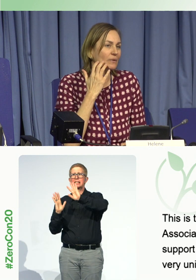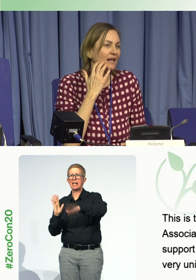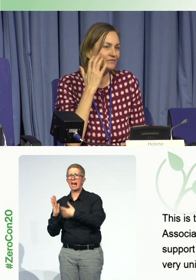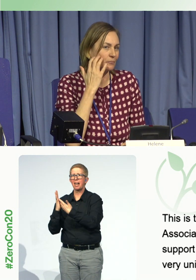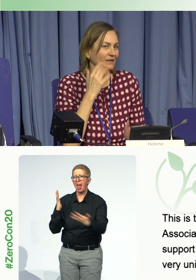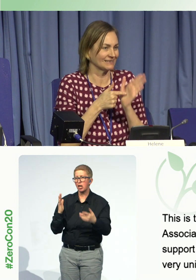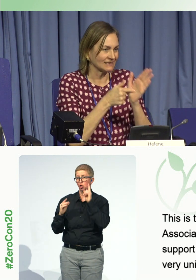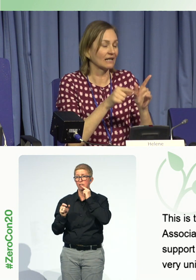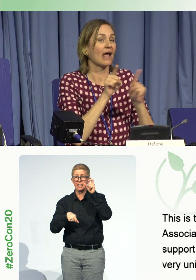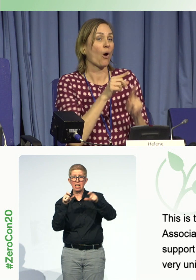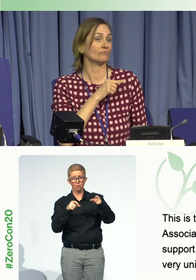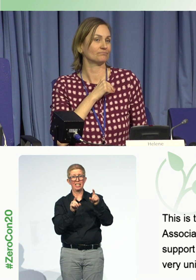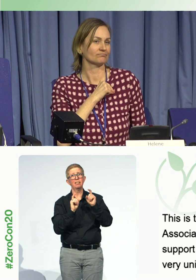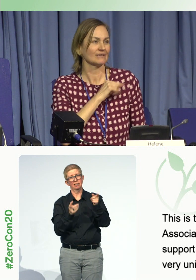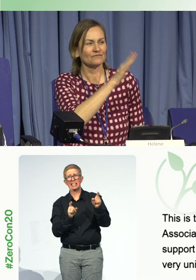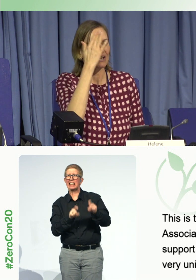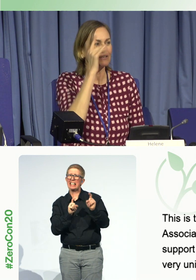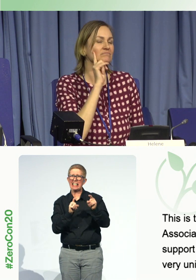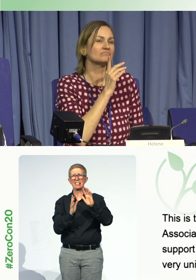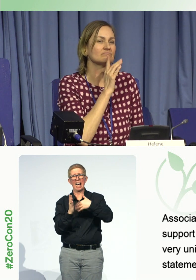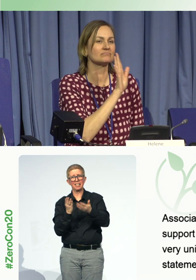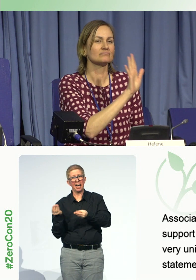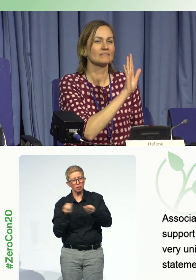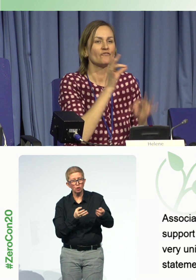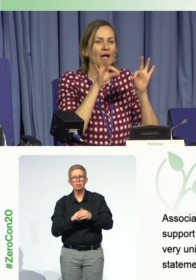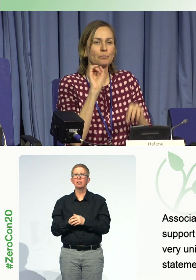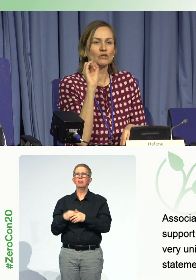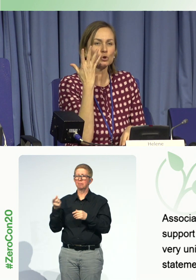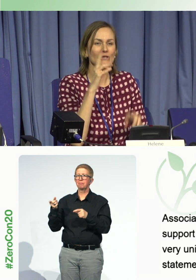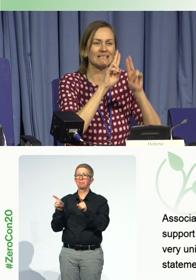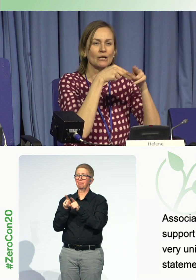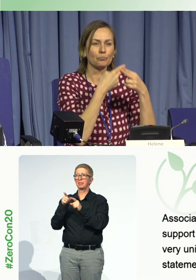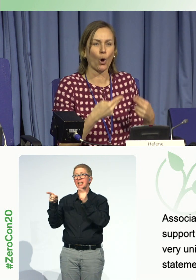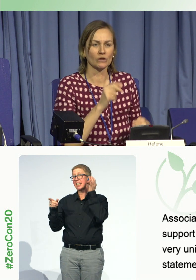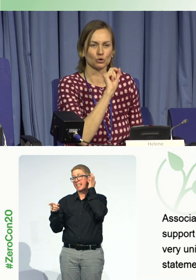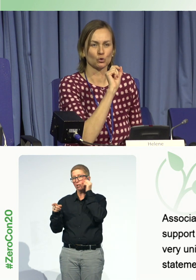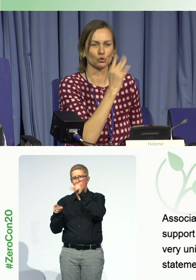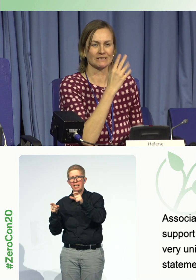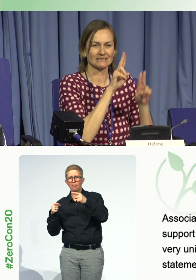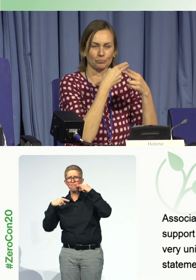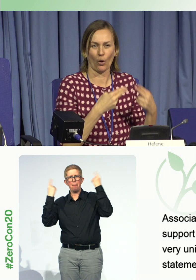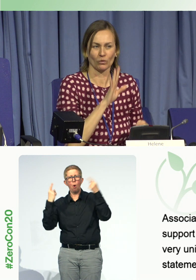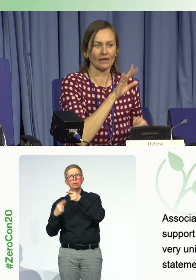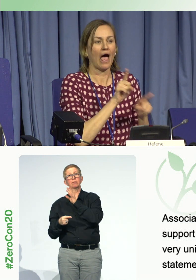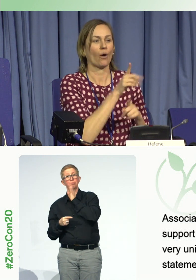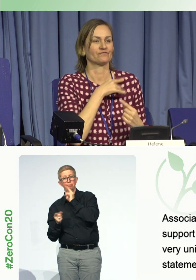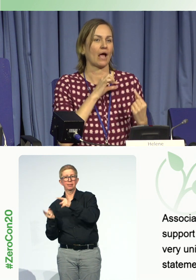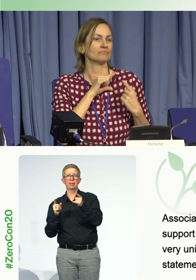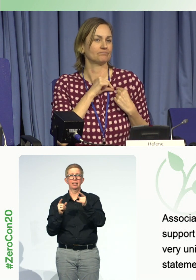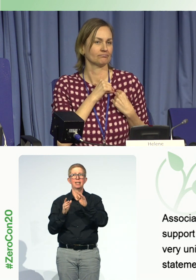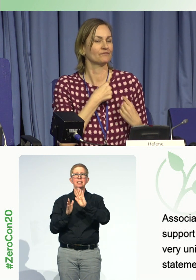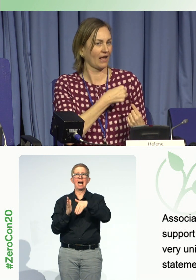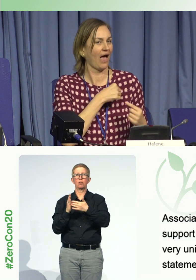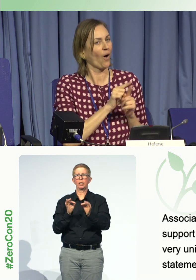translated into national sign. Who you can see here is our federal president, Mr. van der Bellen,